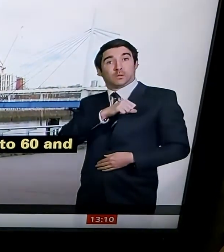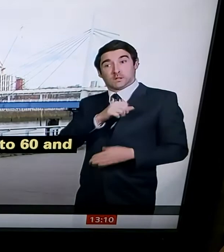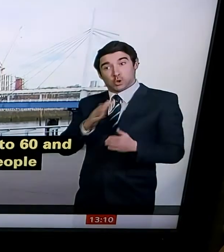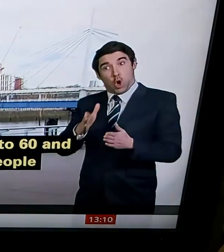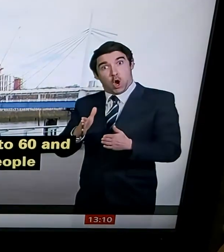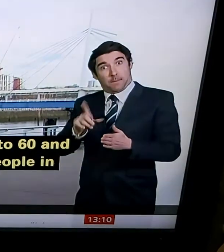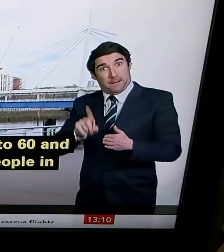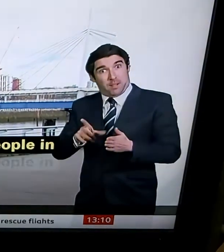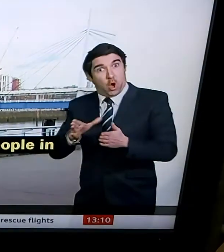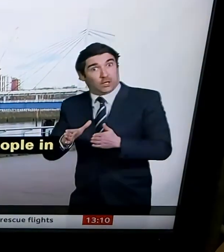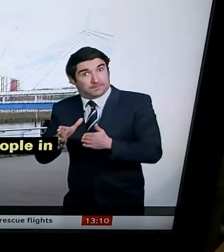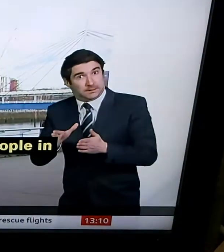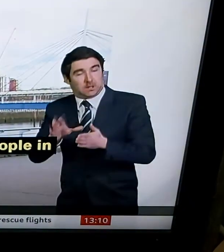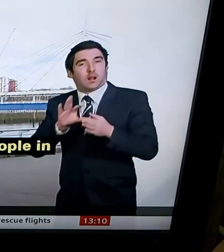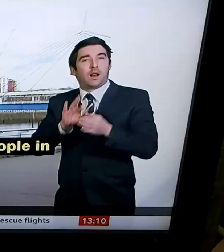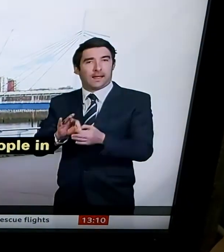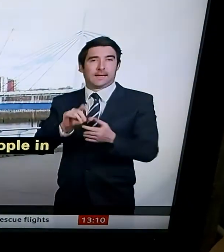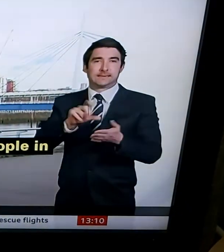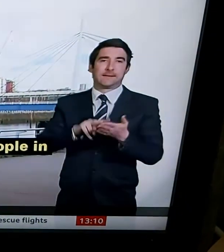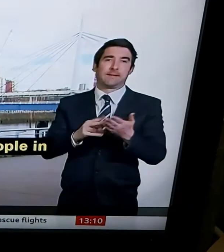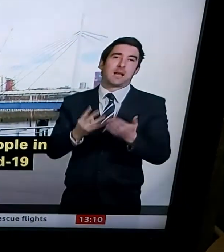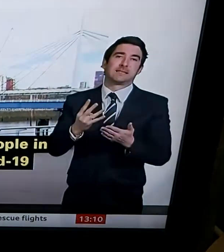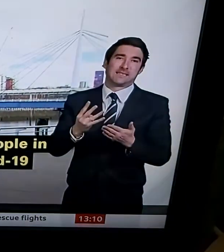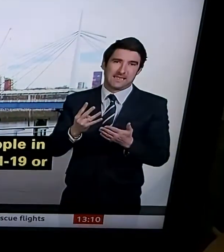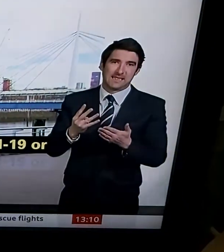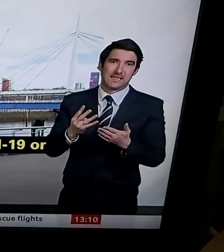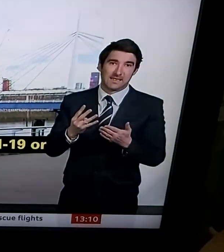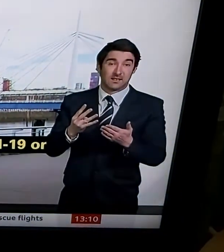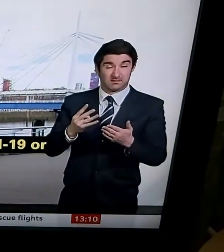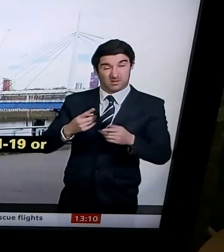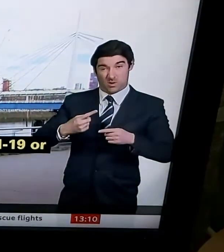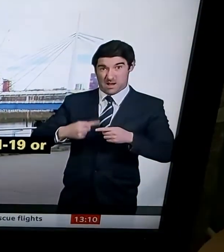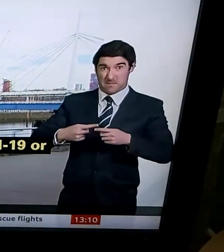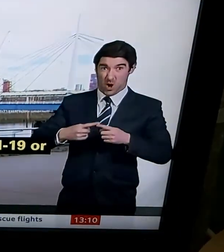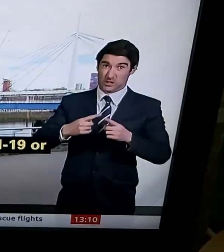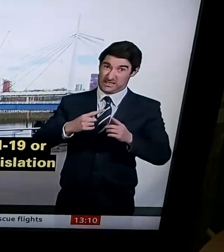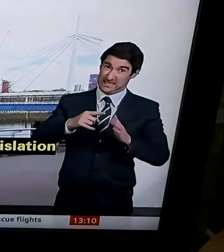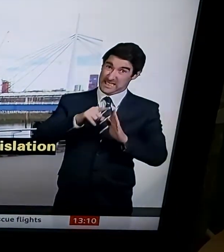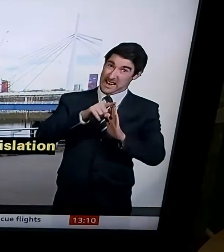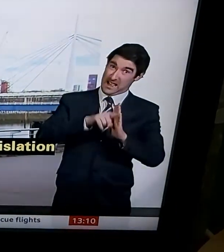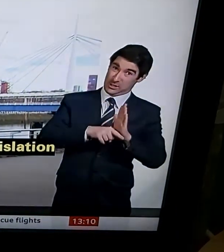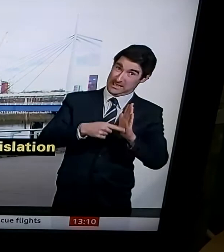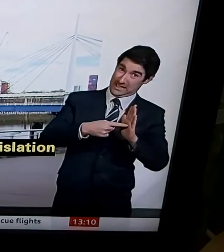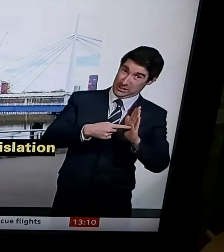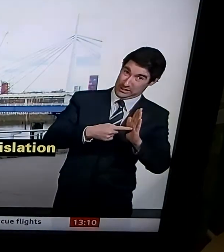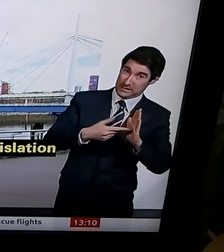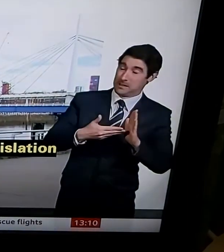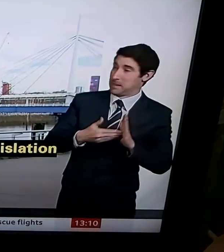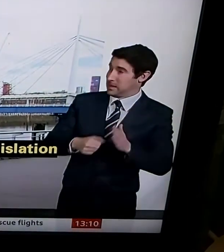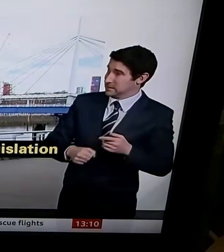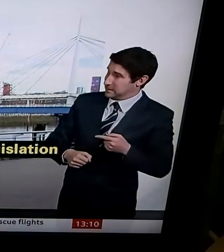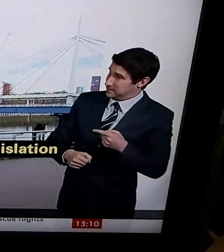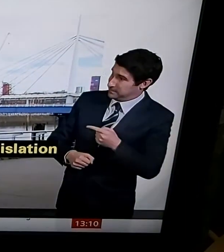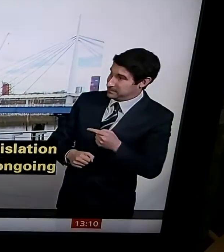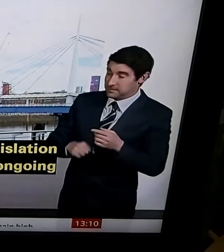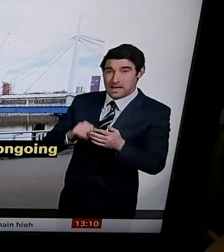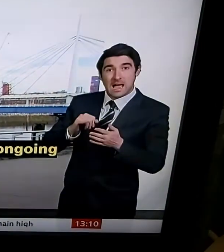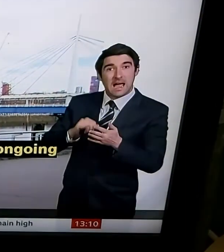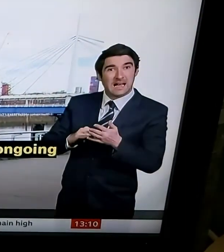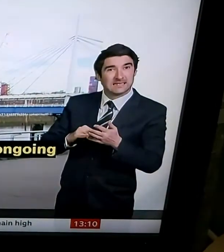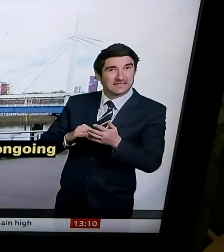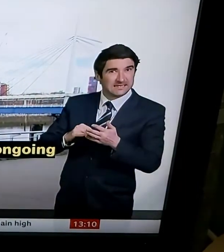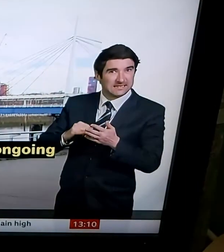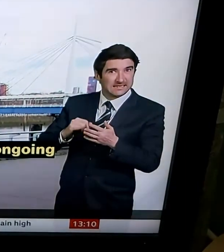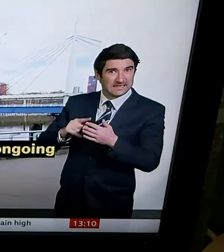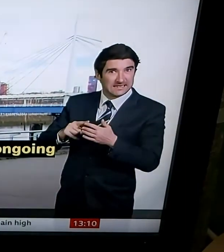COVID-related symptoms. So as that legislation is being introduced, work is ongoing at the SEC behind me to put in place a